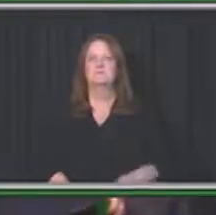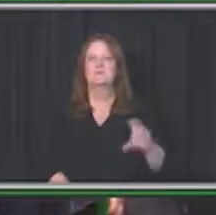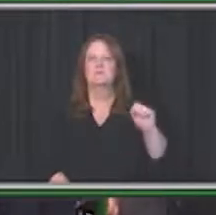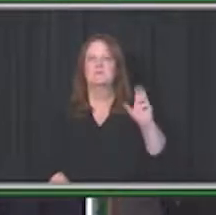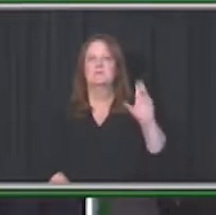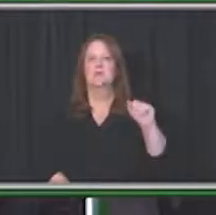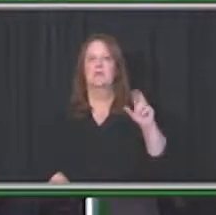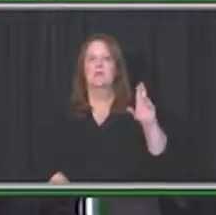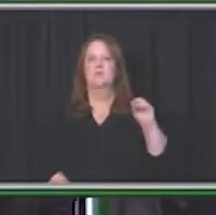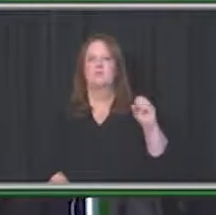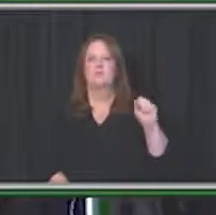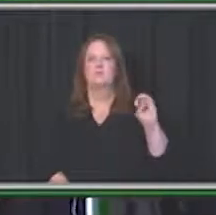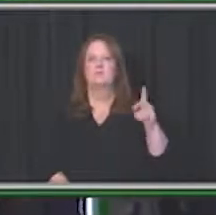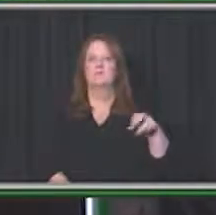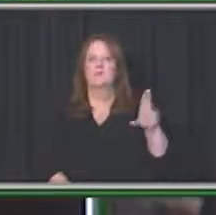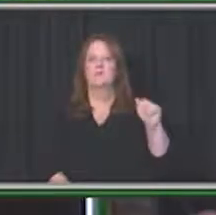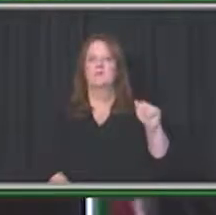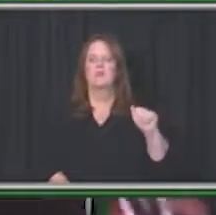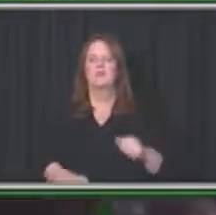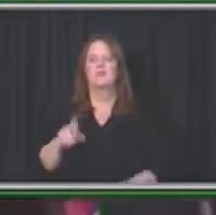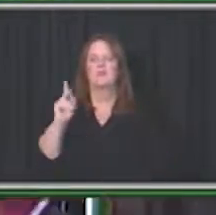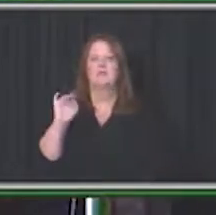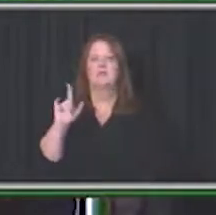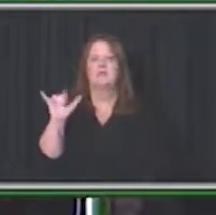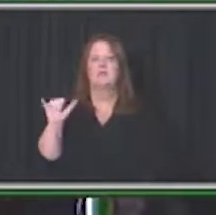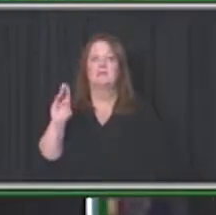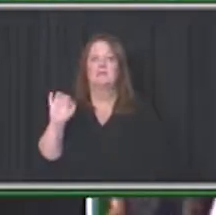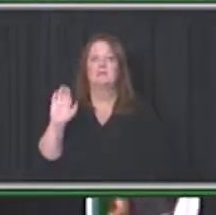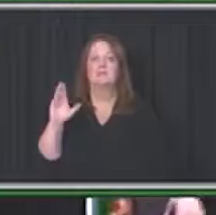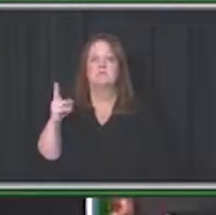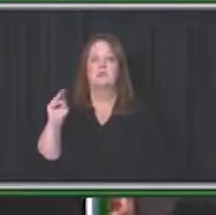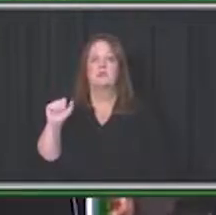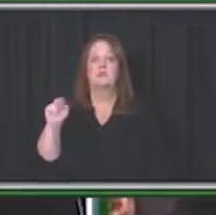Sarah Rose Piera. Kelsey Bachman.